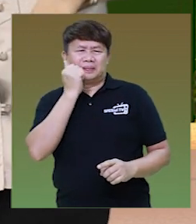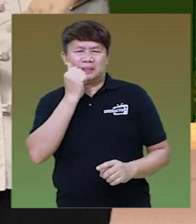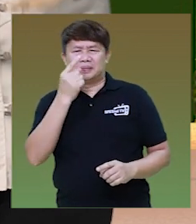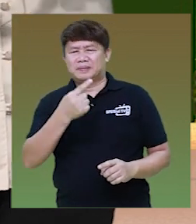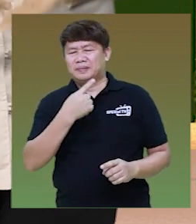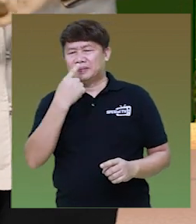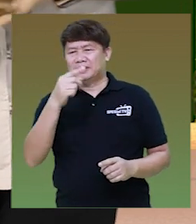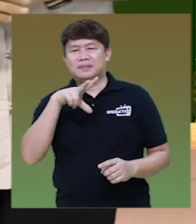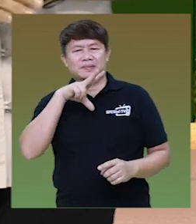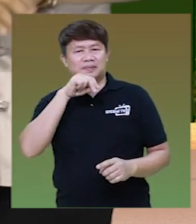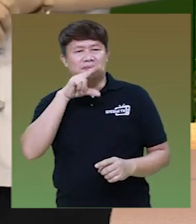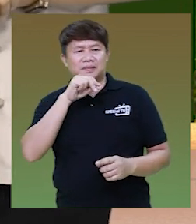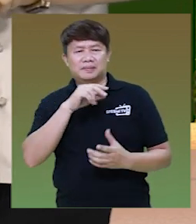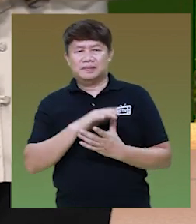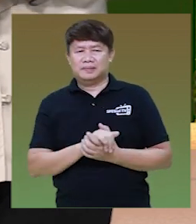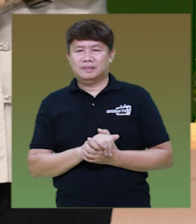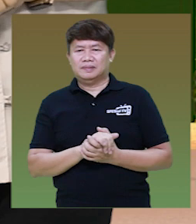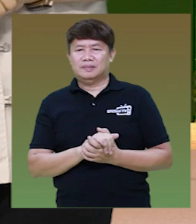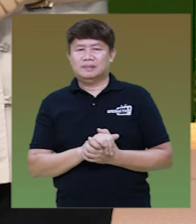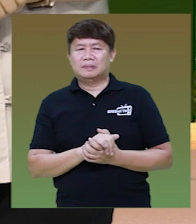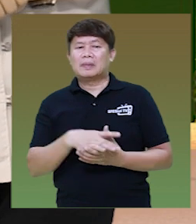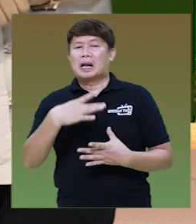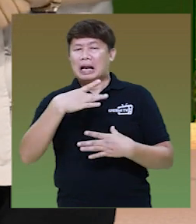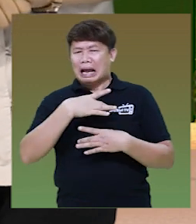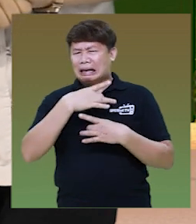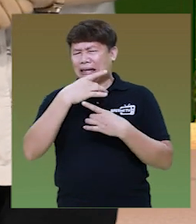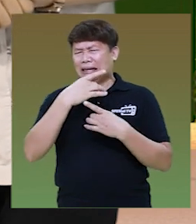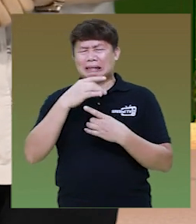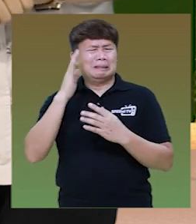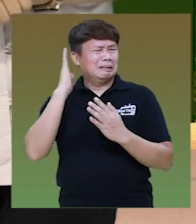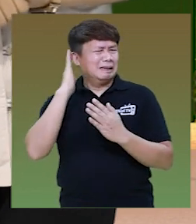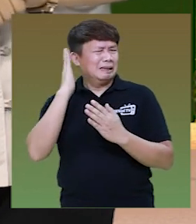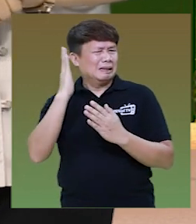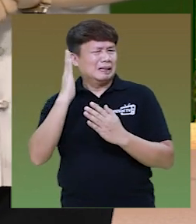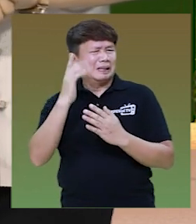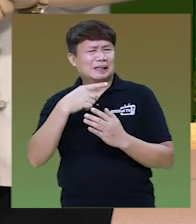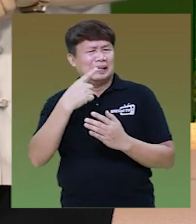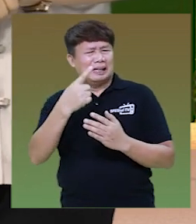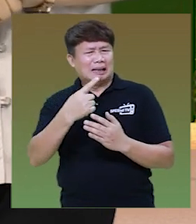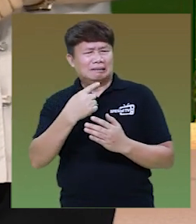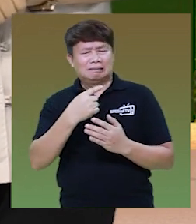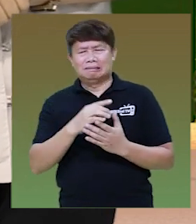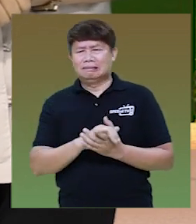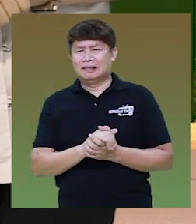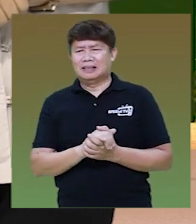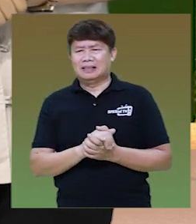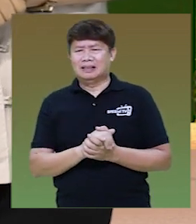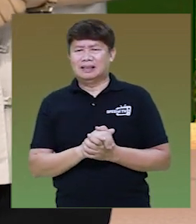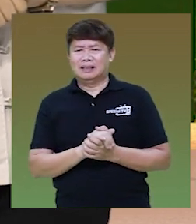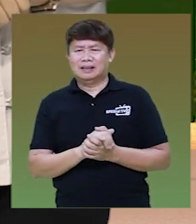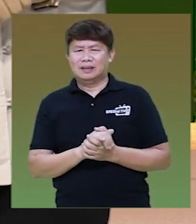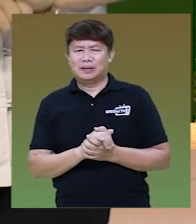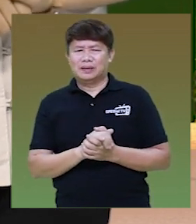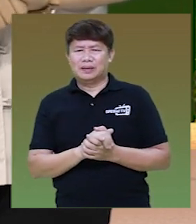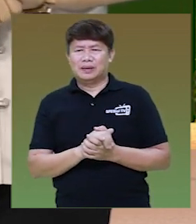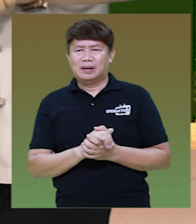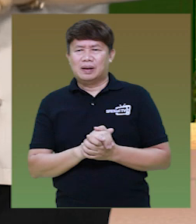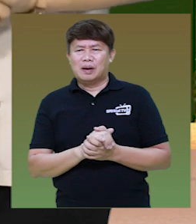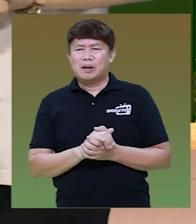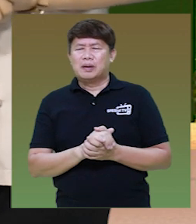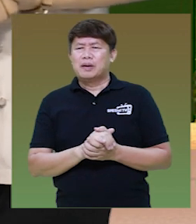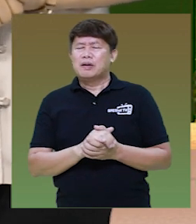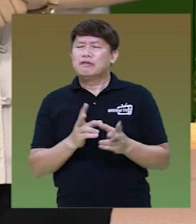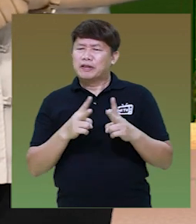had something to say to the ducks. He liked to hear himself say it. He was